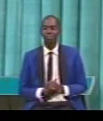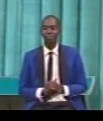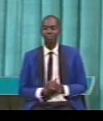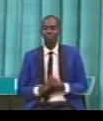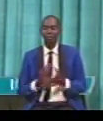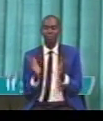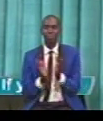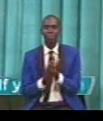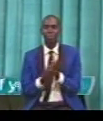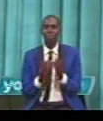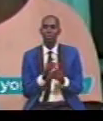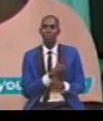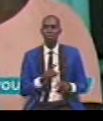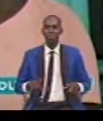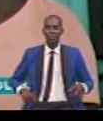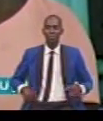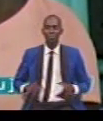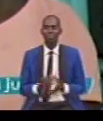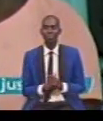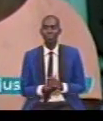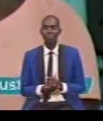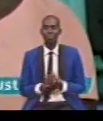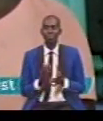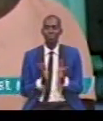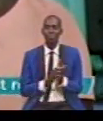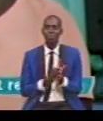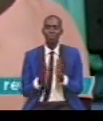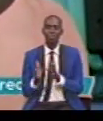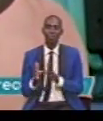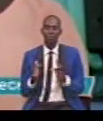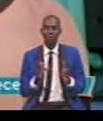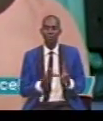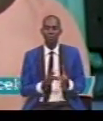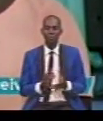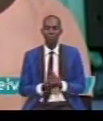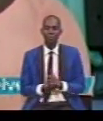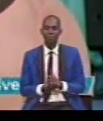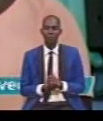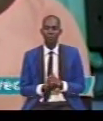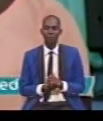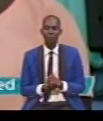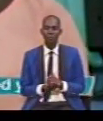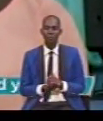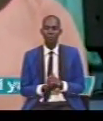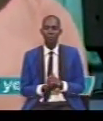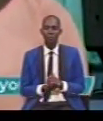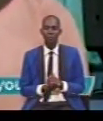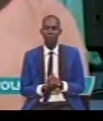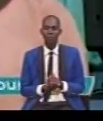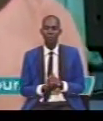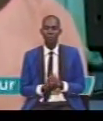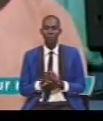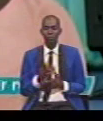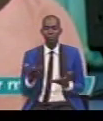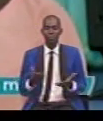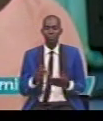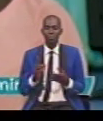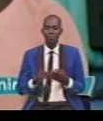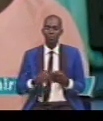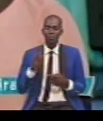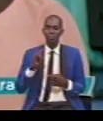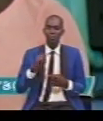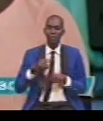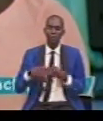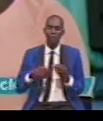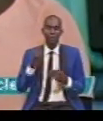Praise the Lord. Praise Jesus. My name is Lance Wanda. I'm here to testify on my